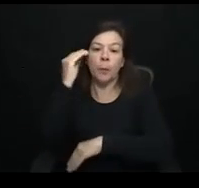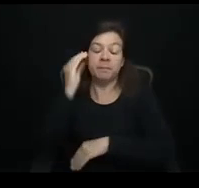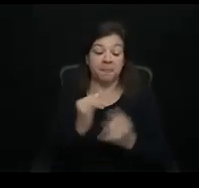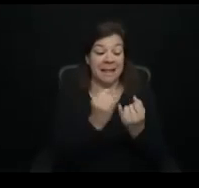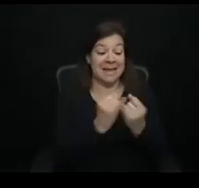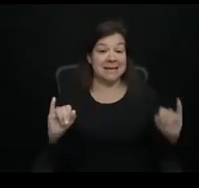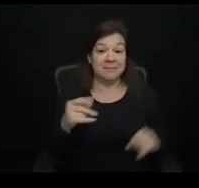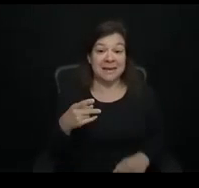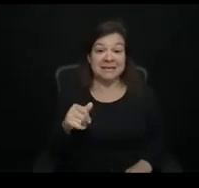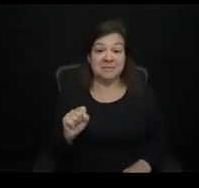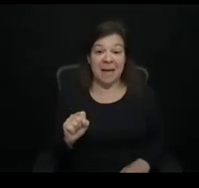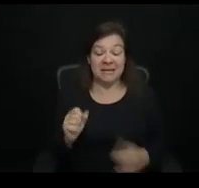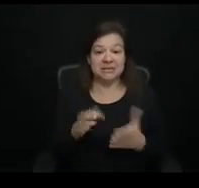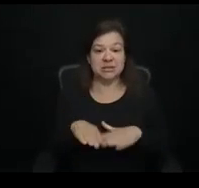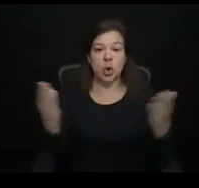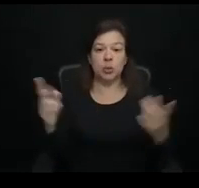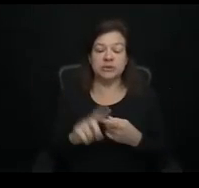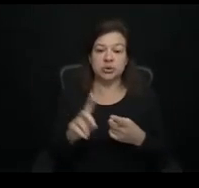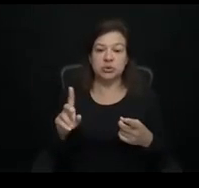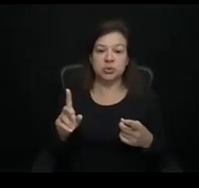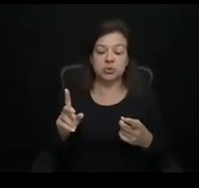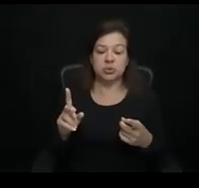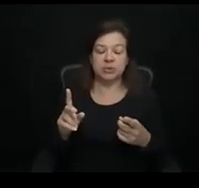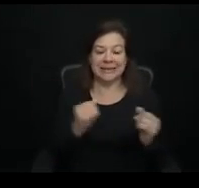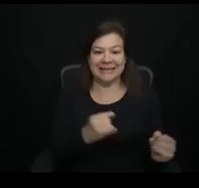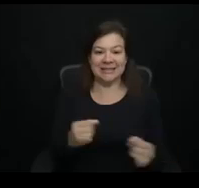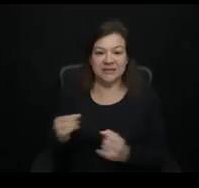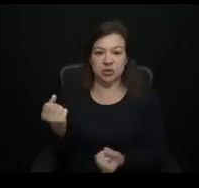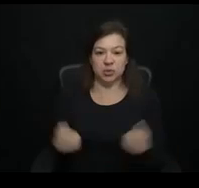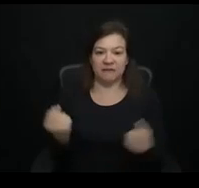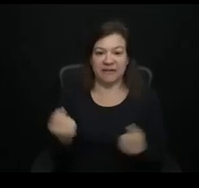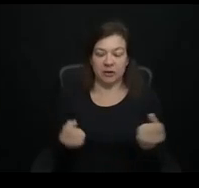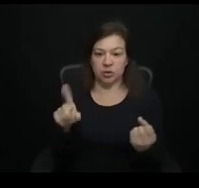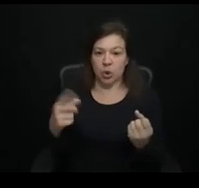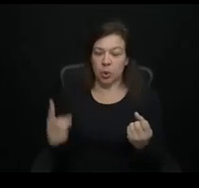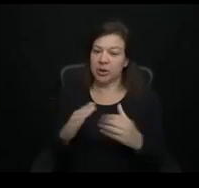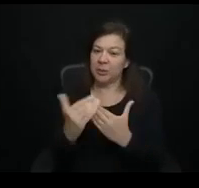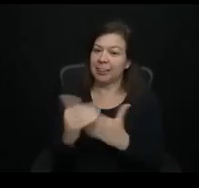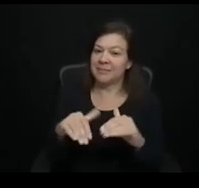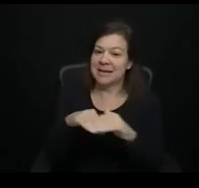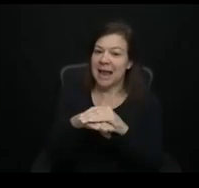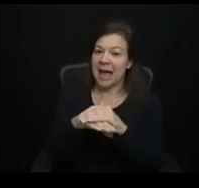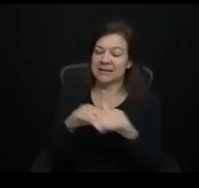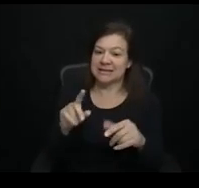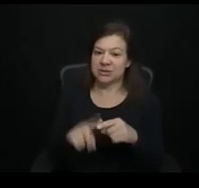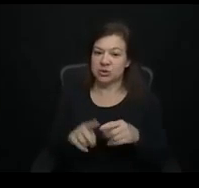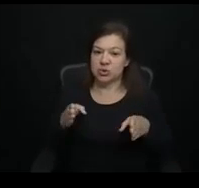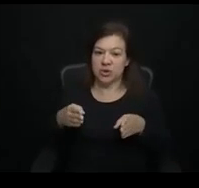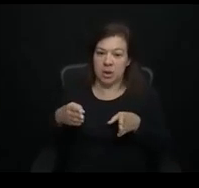only, with limited access and alternating traffic on the narrow section of the roadway known as the